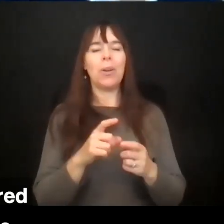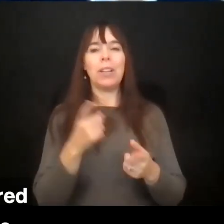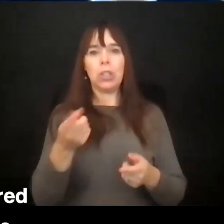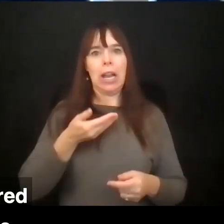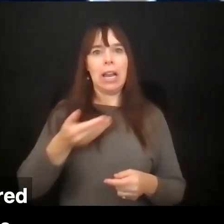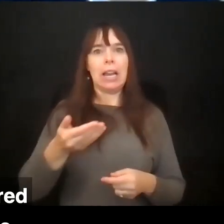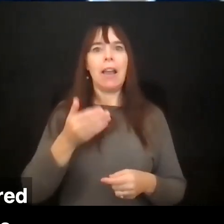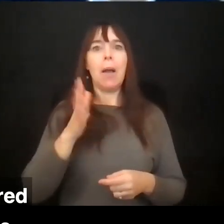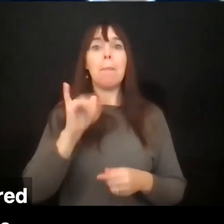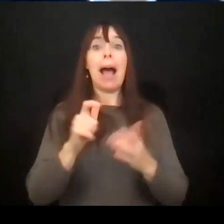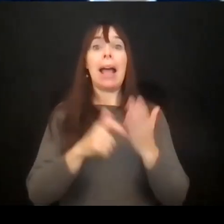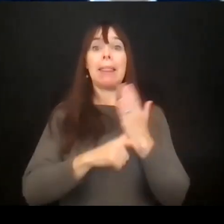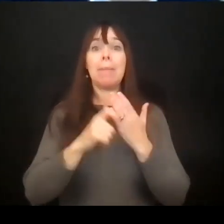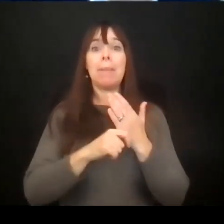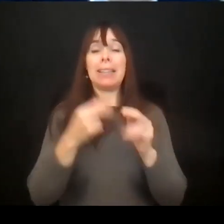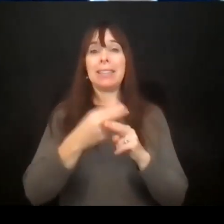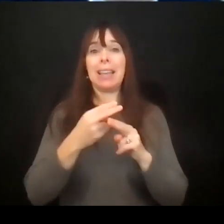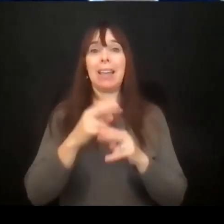by Fortune magazine.